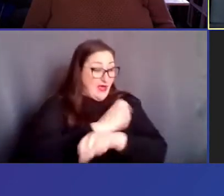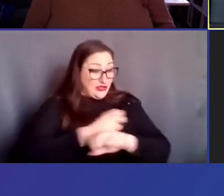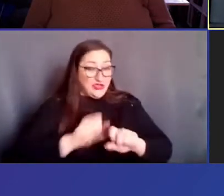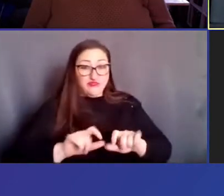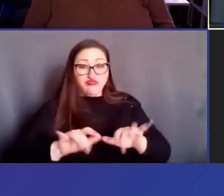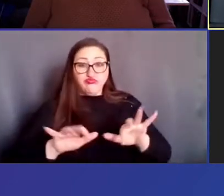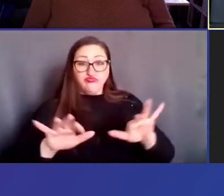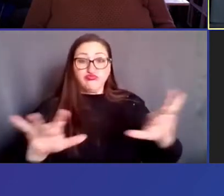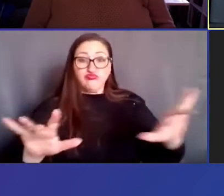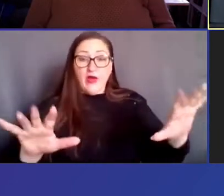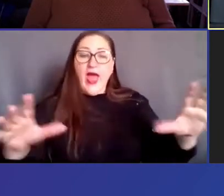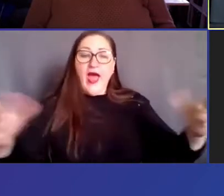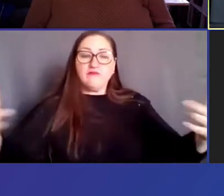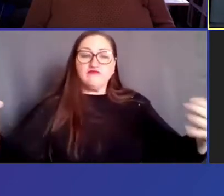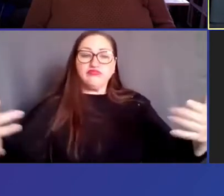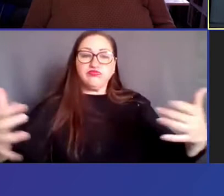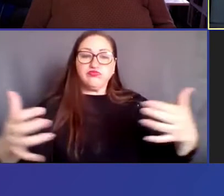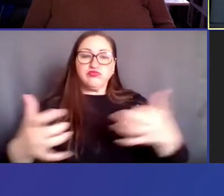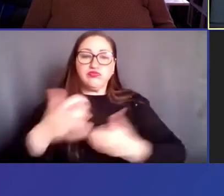that became Dance Rising.